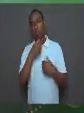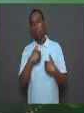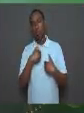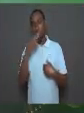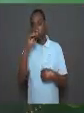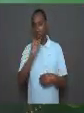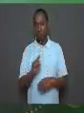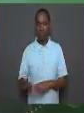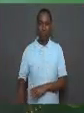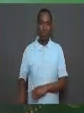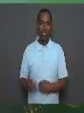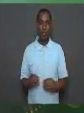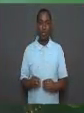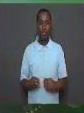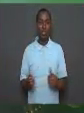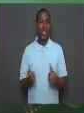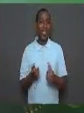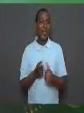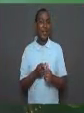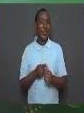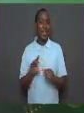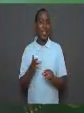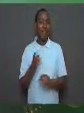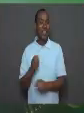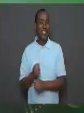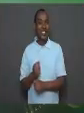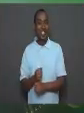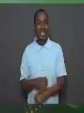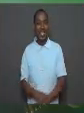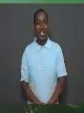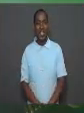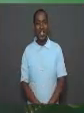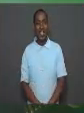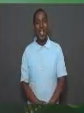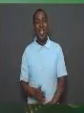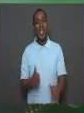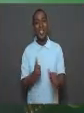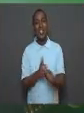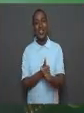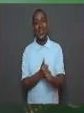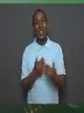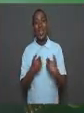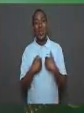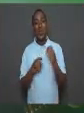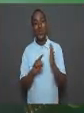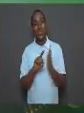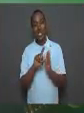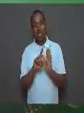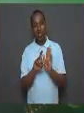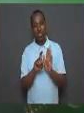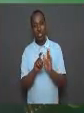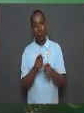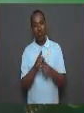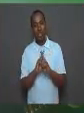Students, for our first activity, answer the following question.